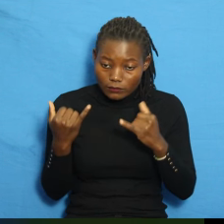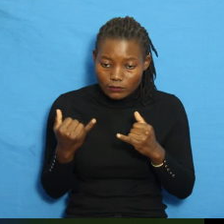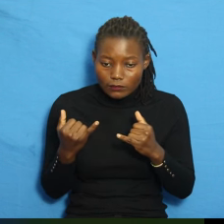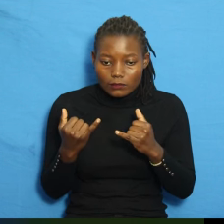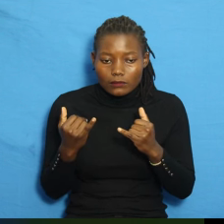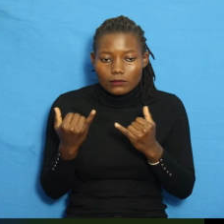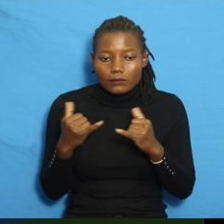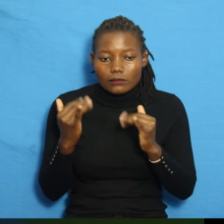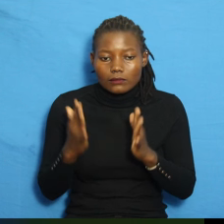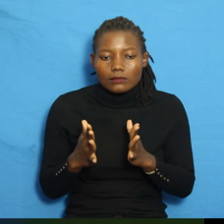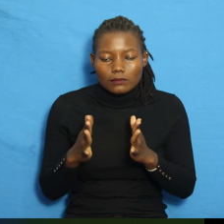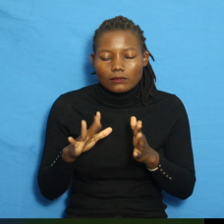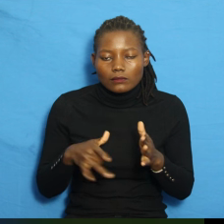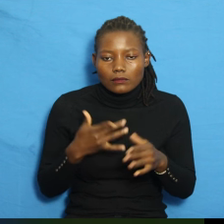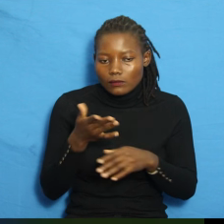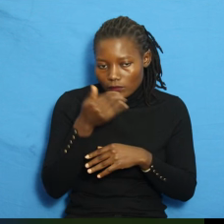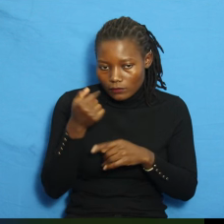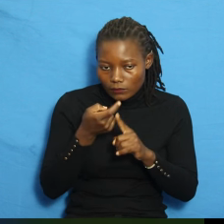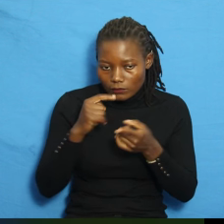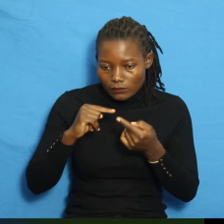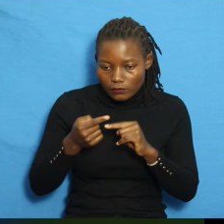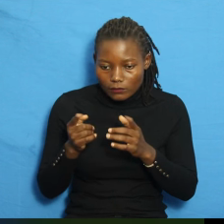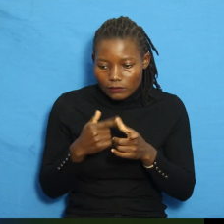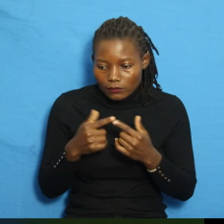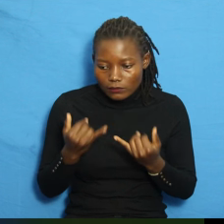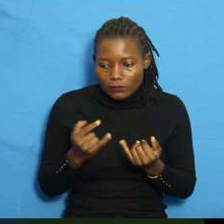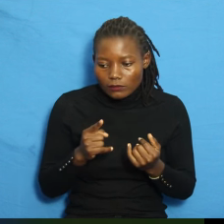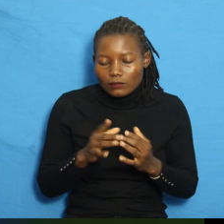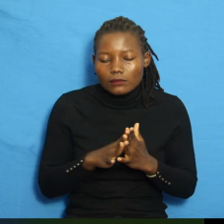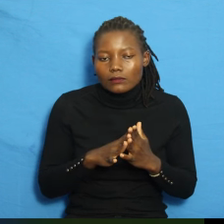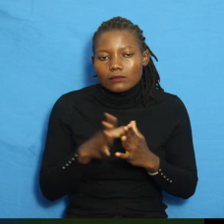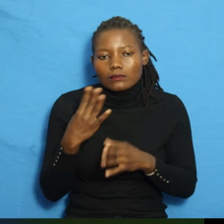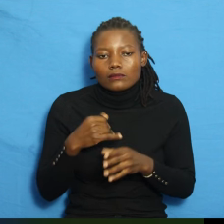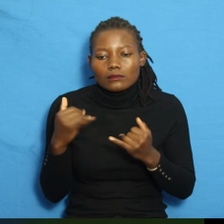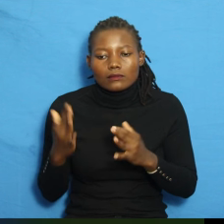and you are now getting the player to get into back into competition.